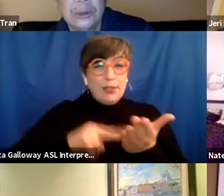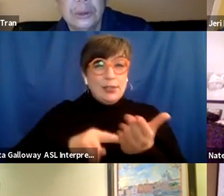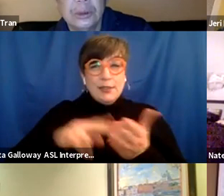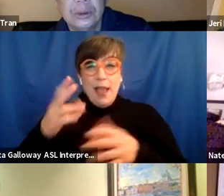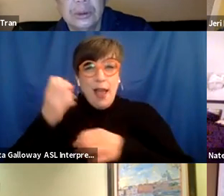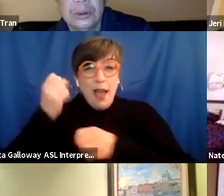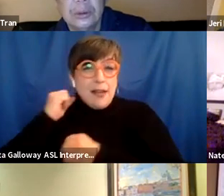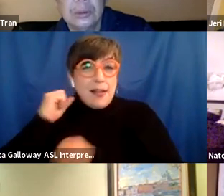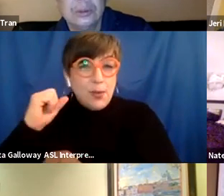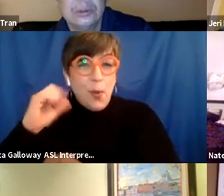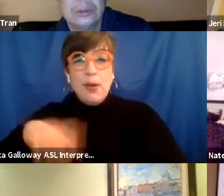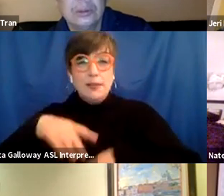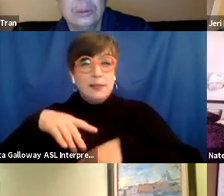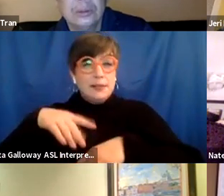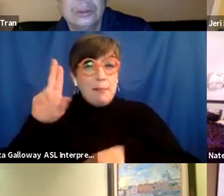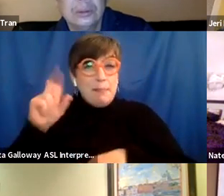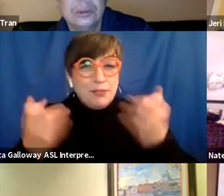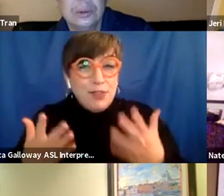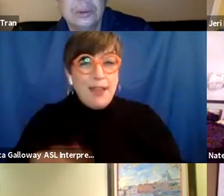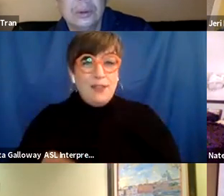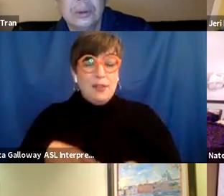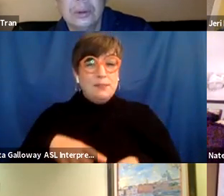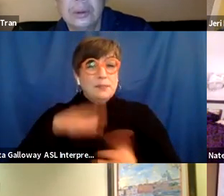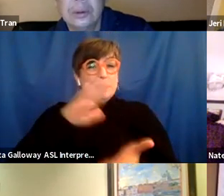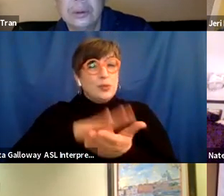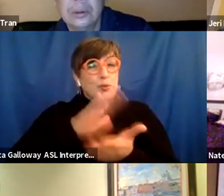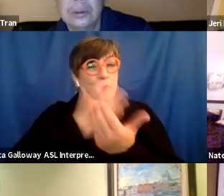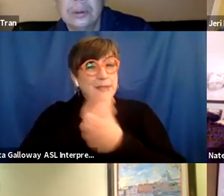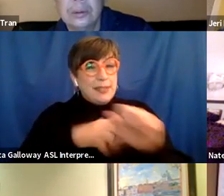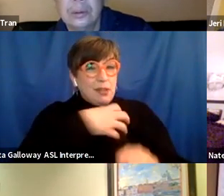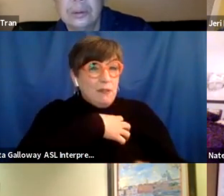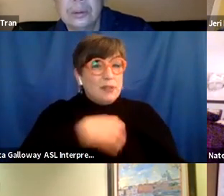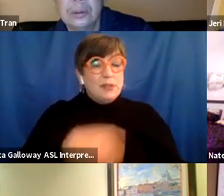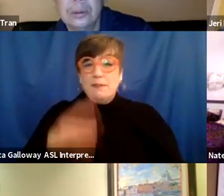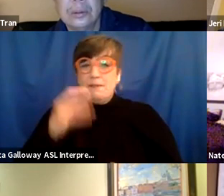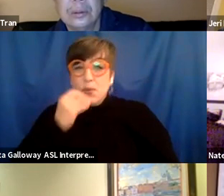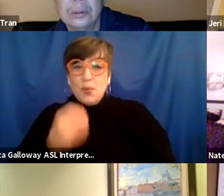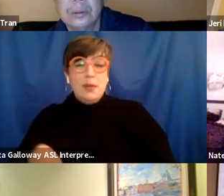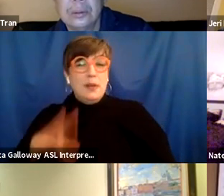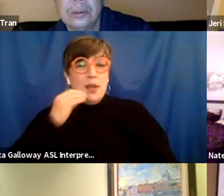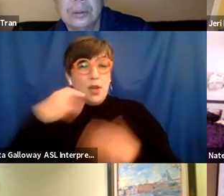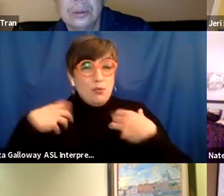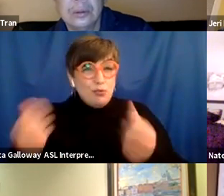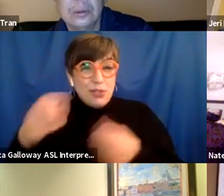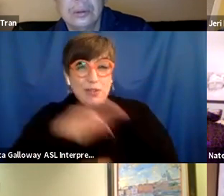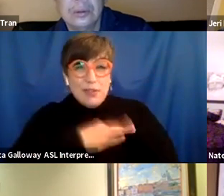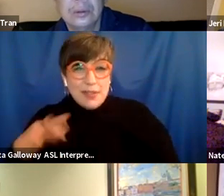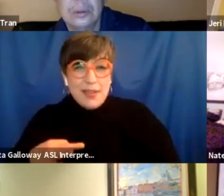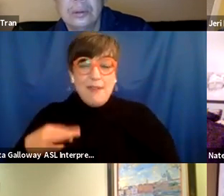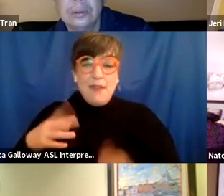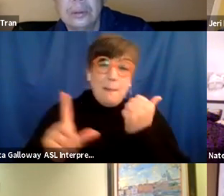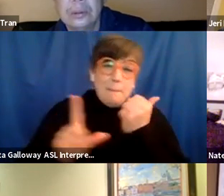custodians, bus drivers, our school safety officers, our food and nutrition staff, our paraprofessionals, counselors, social